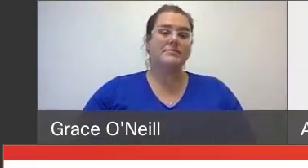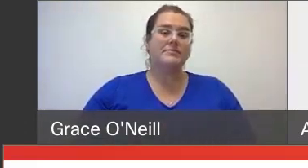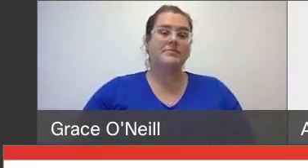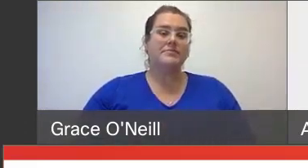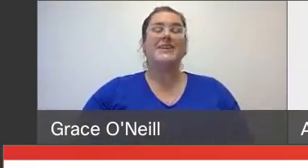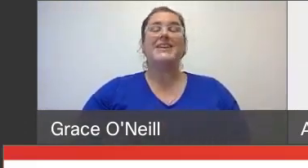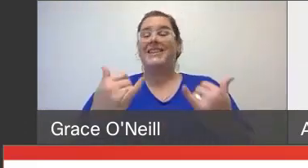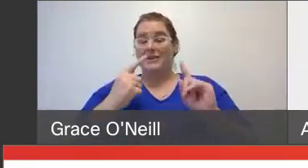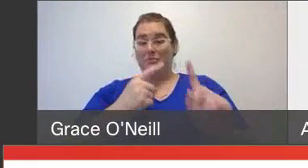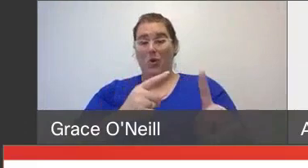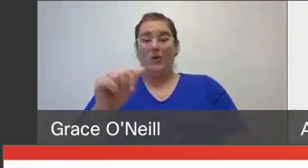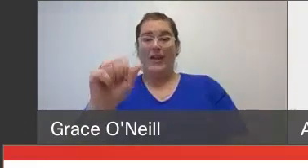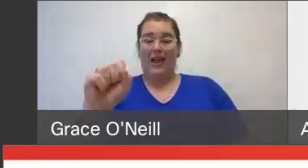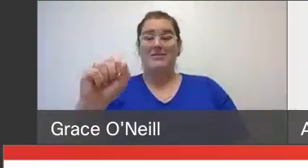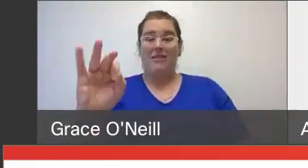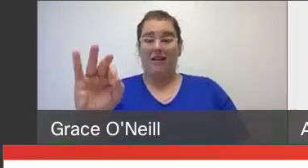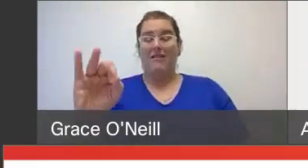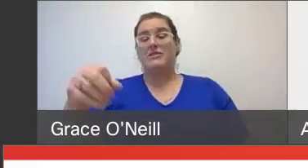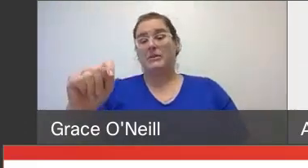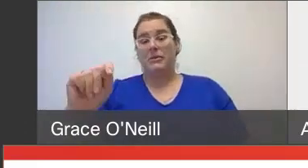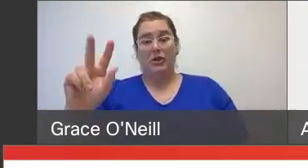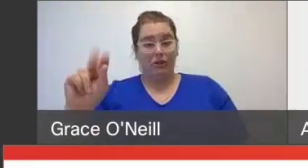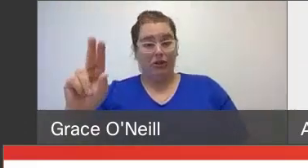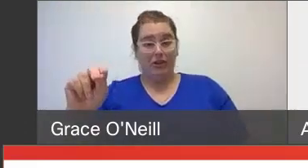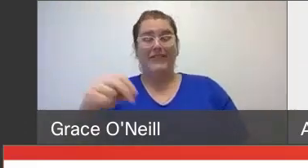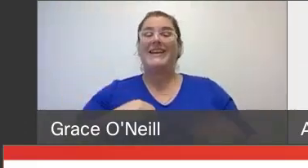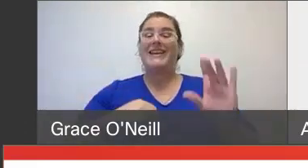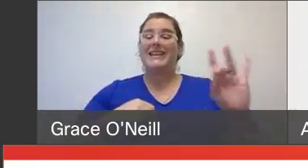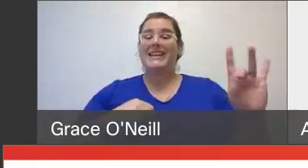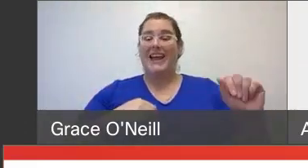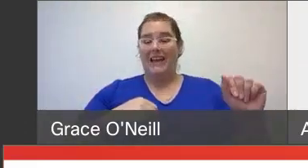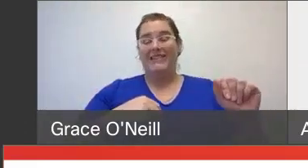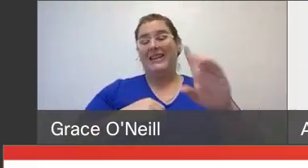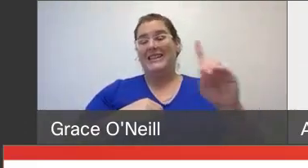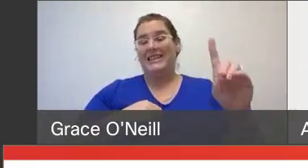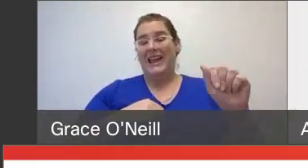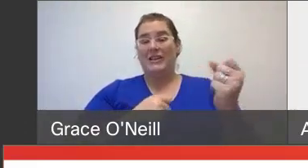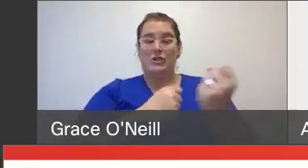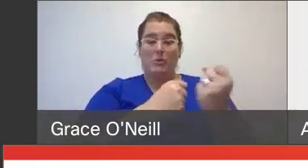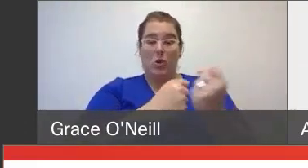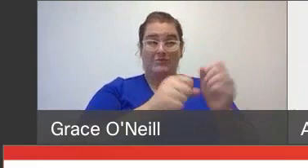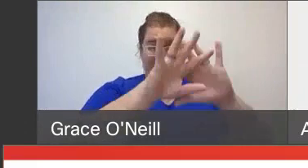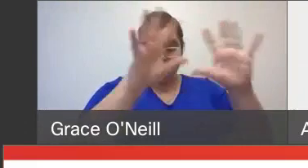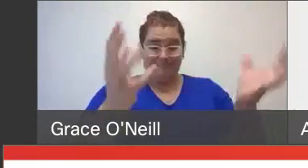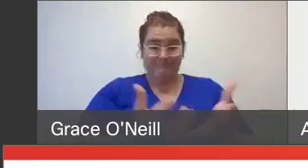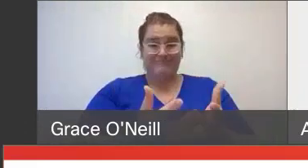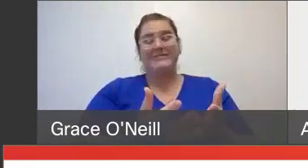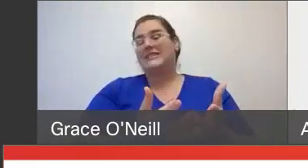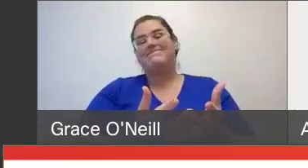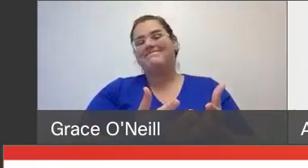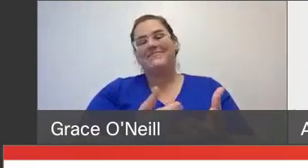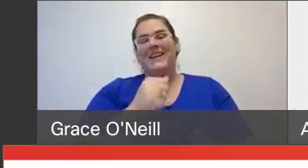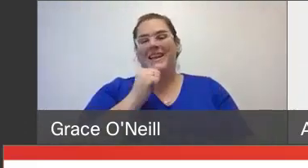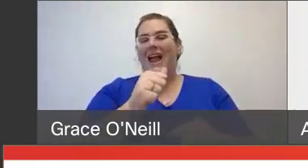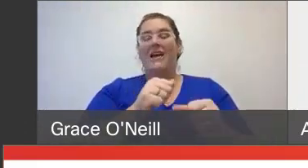among people supported by DDA, we did have a few more people, although in no category was it enough to move the percentage